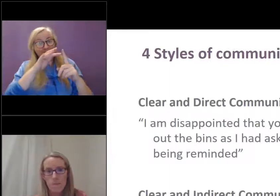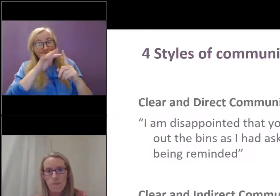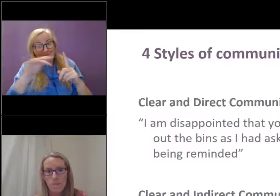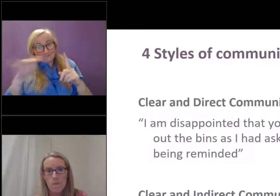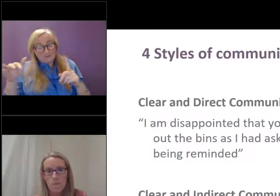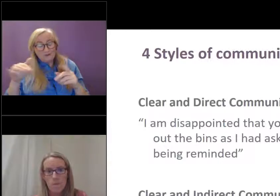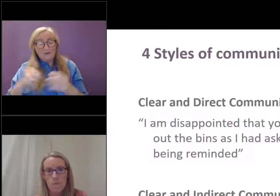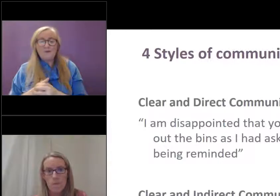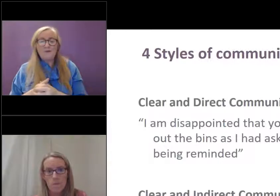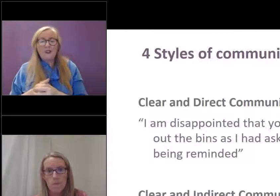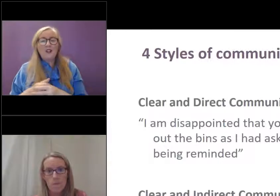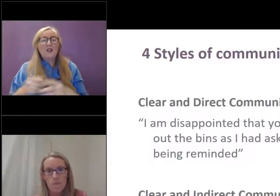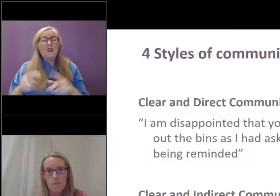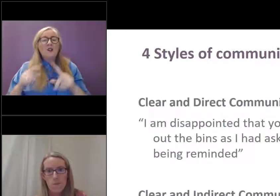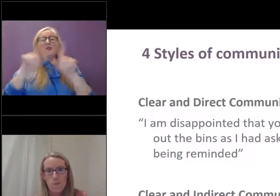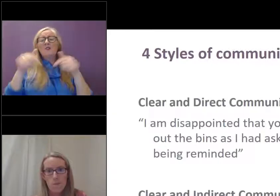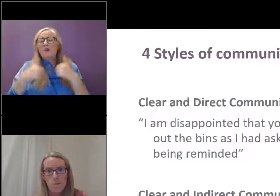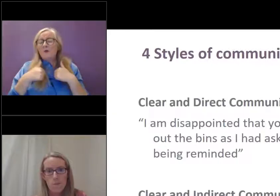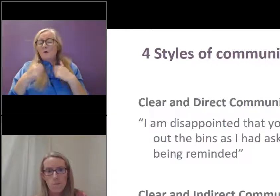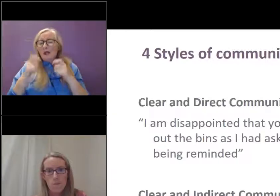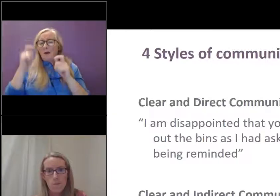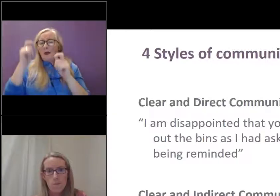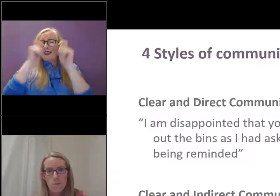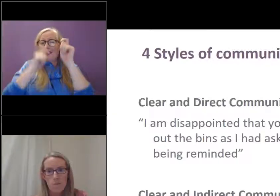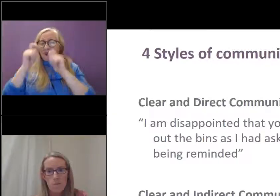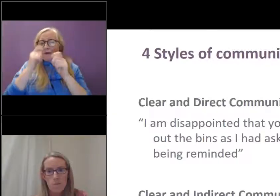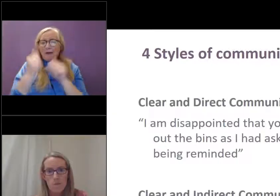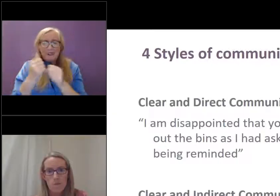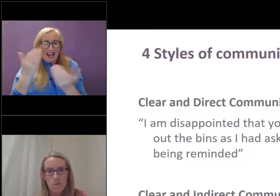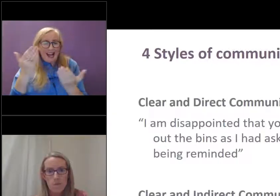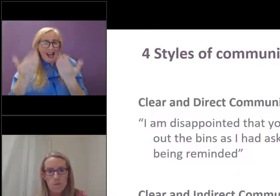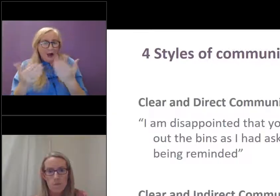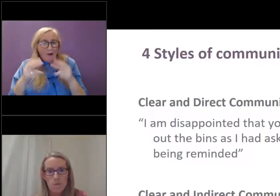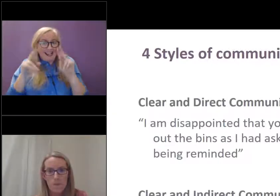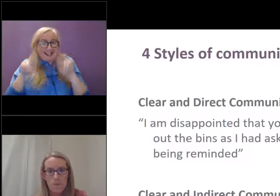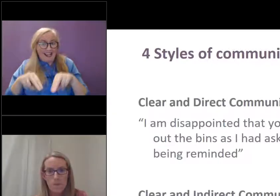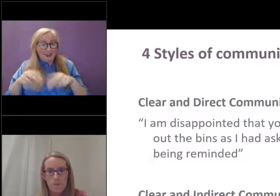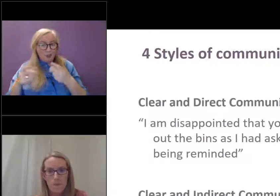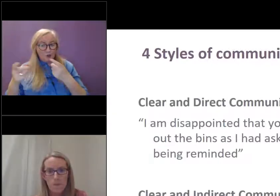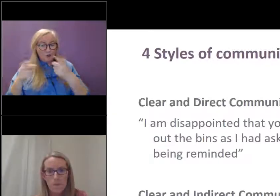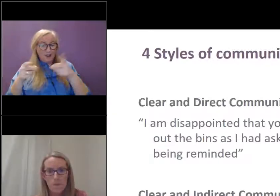So we were thinking about what would be the steps to generally build effective family communication.